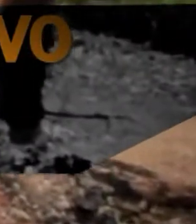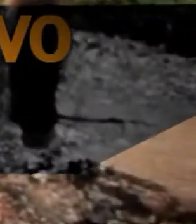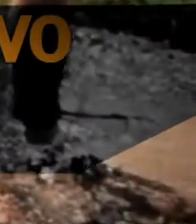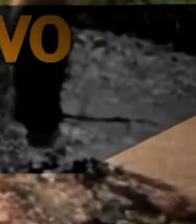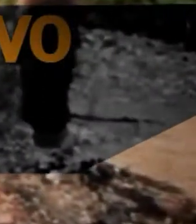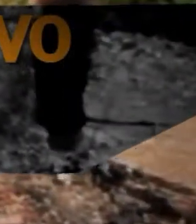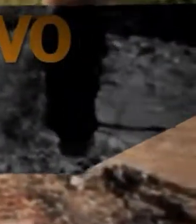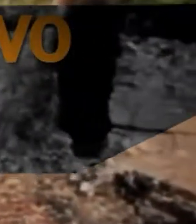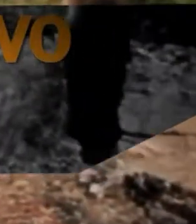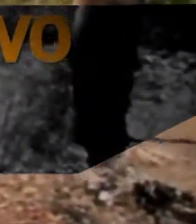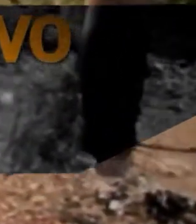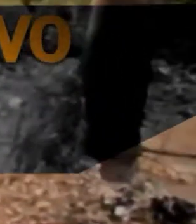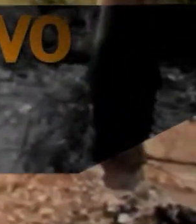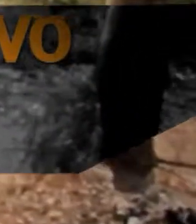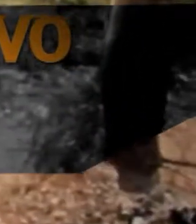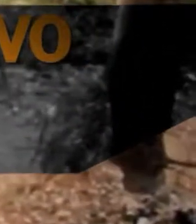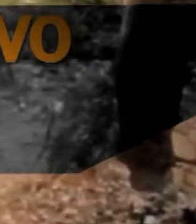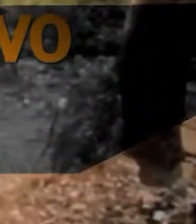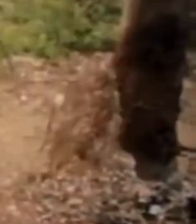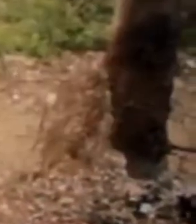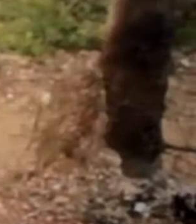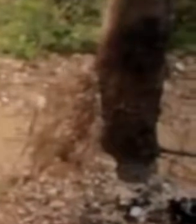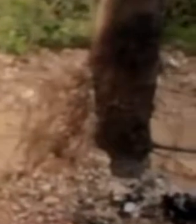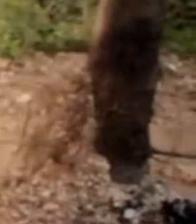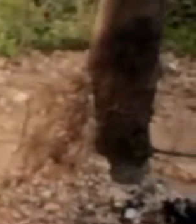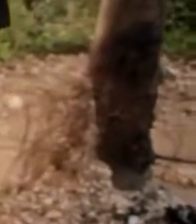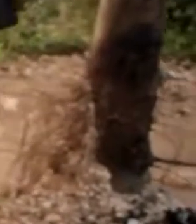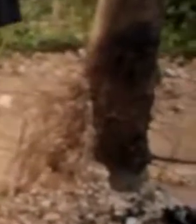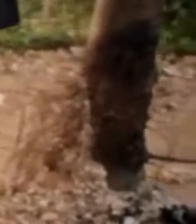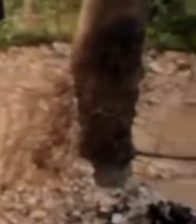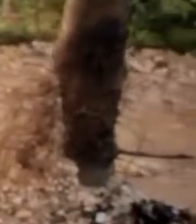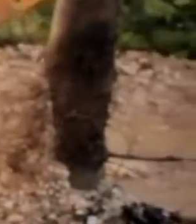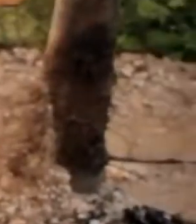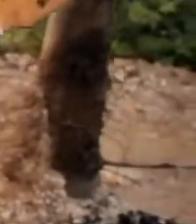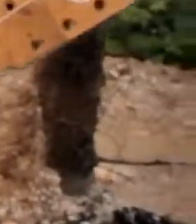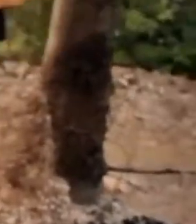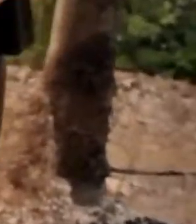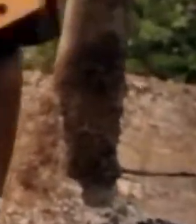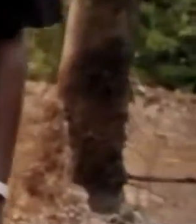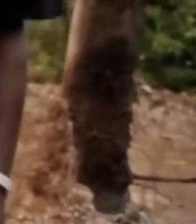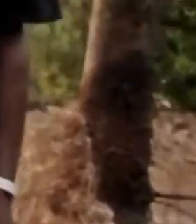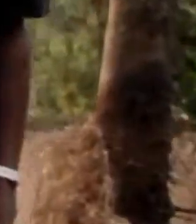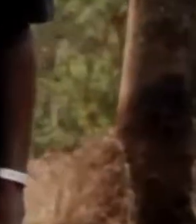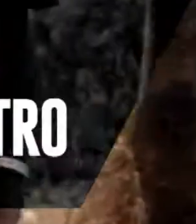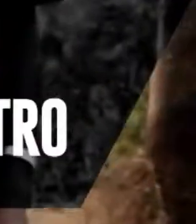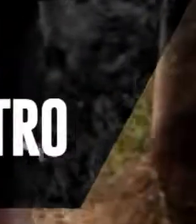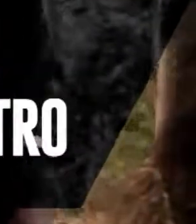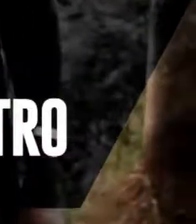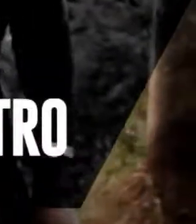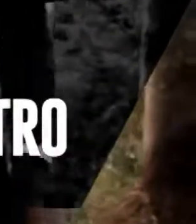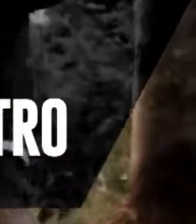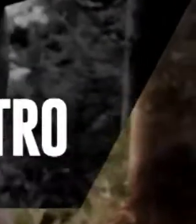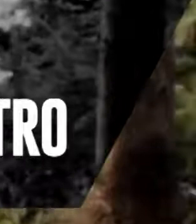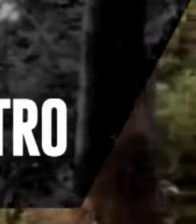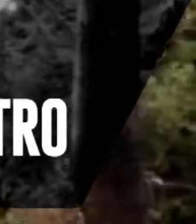I bring for this year. The people them I wonder which part you want to play. Cause every time them come and who them want